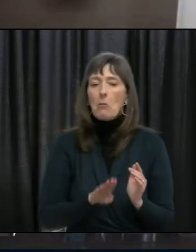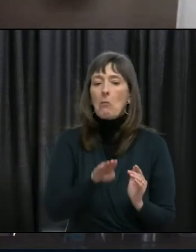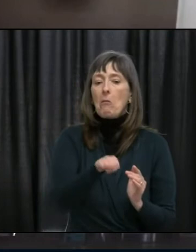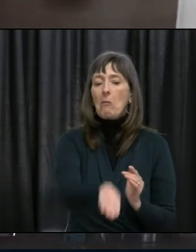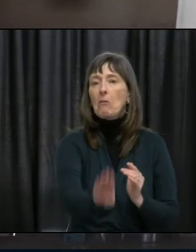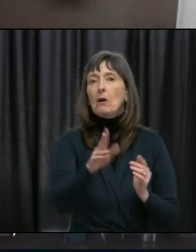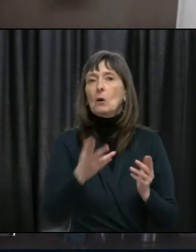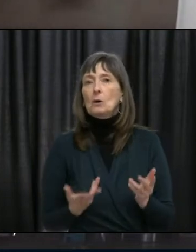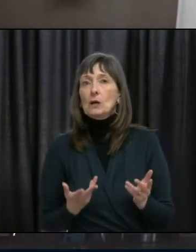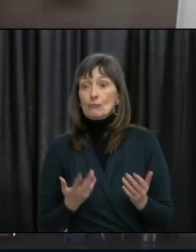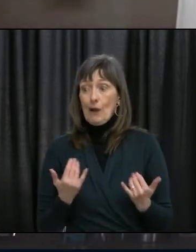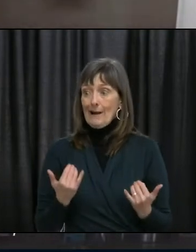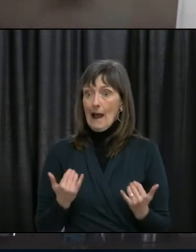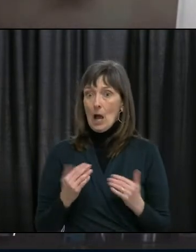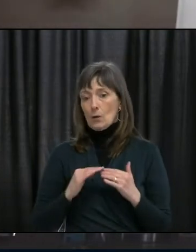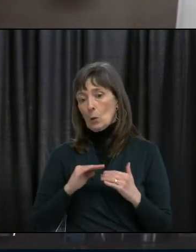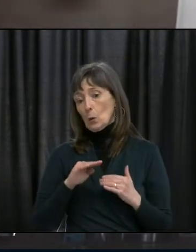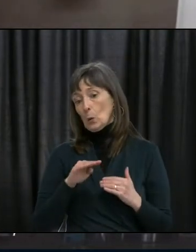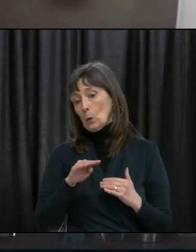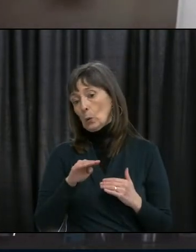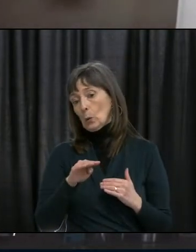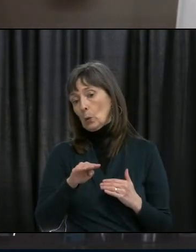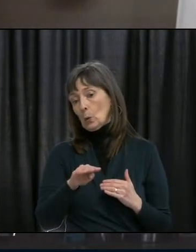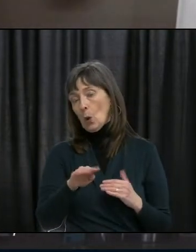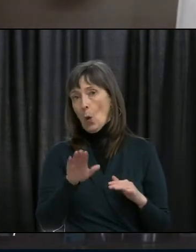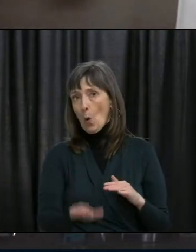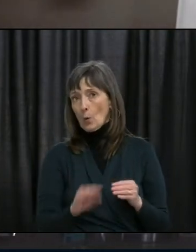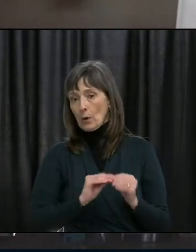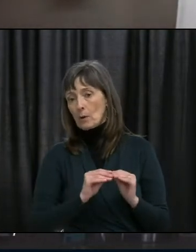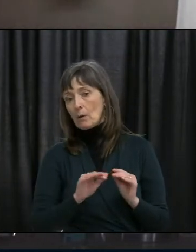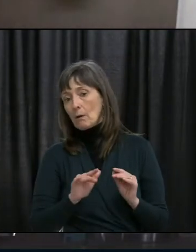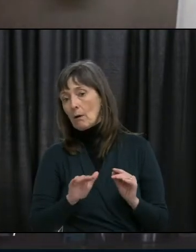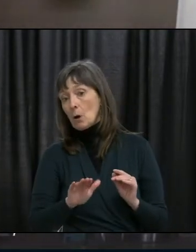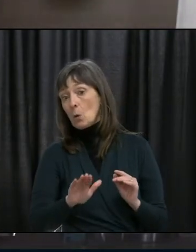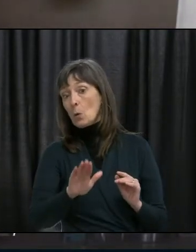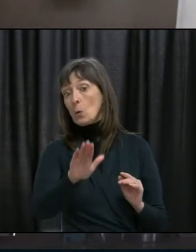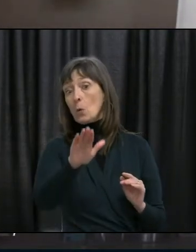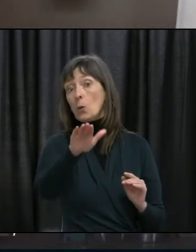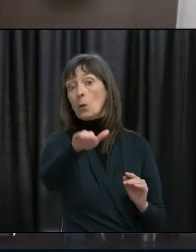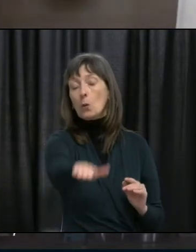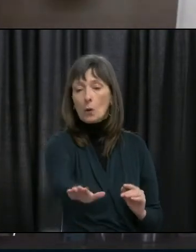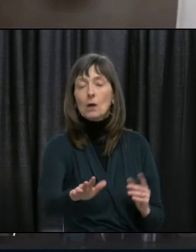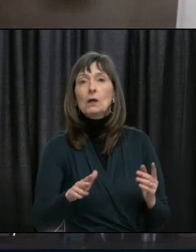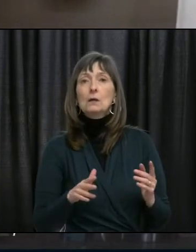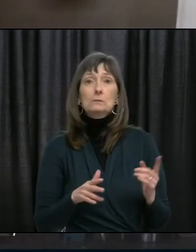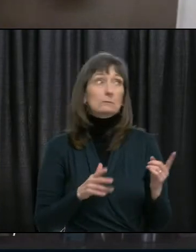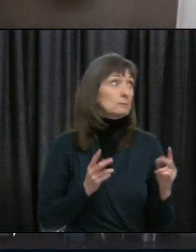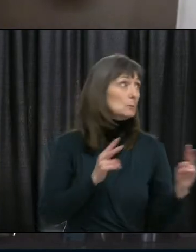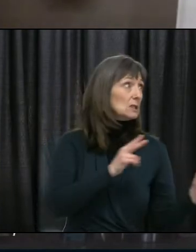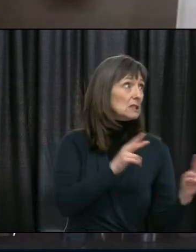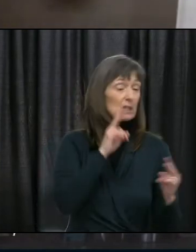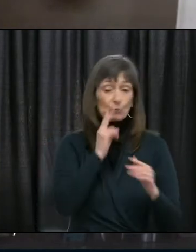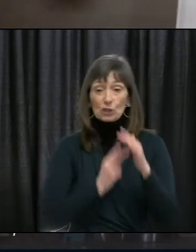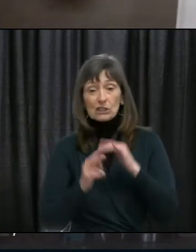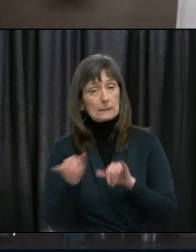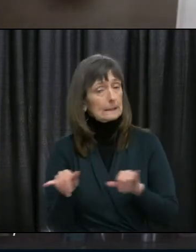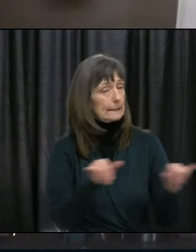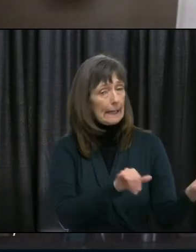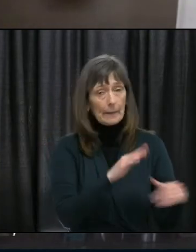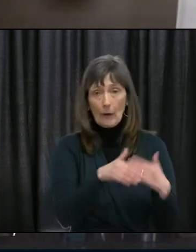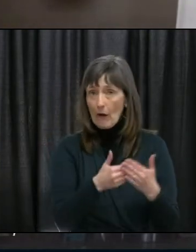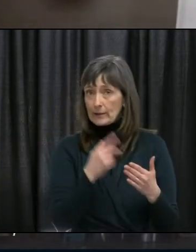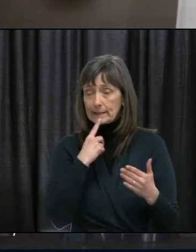longer our numbers stay lower when that surge does come, according to all the models, be they provincial or national,